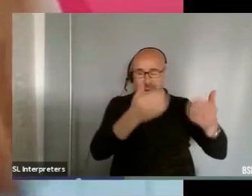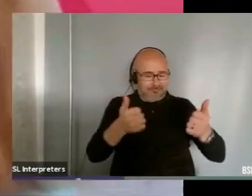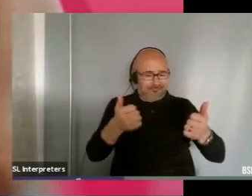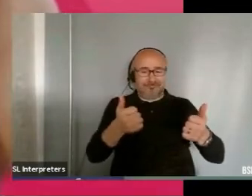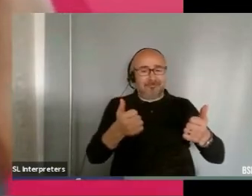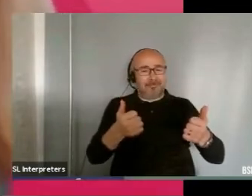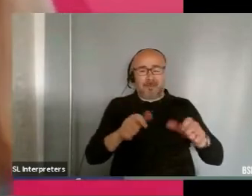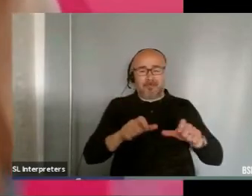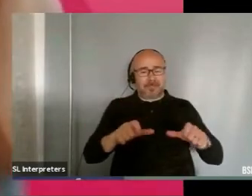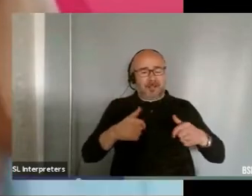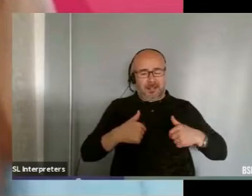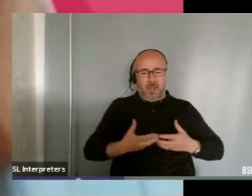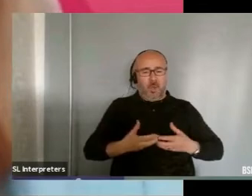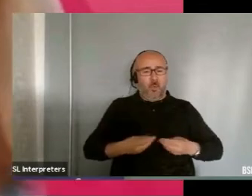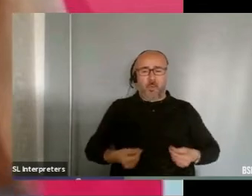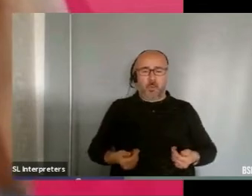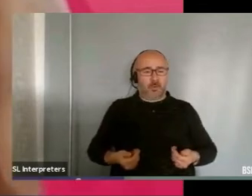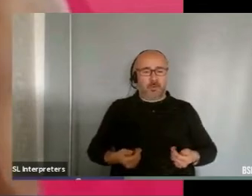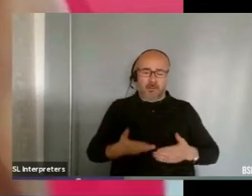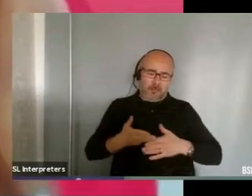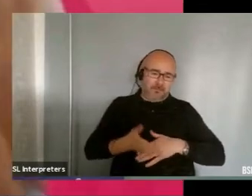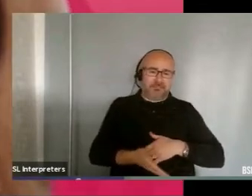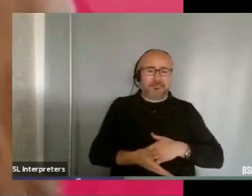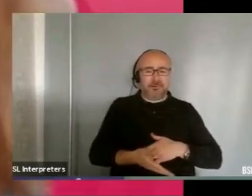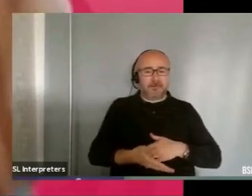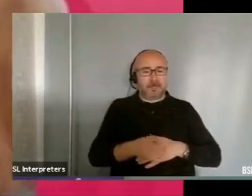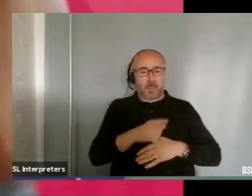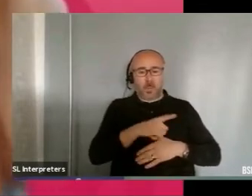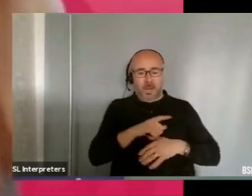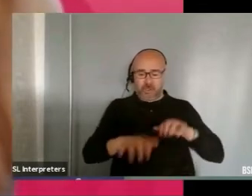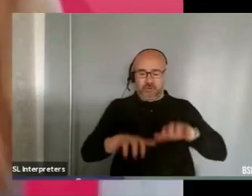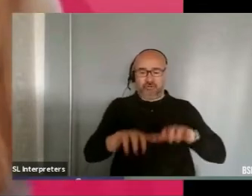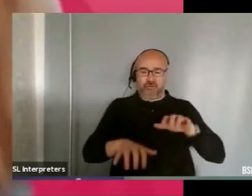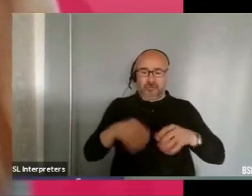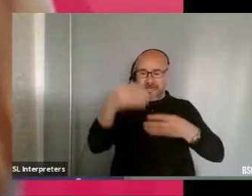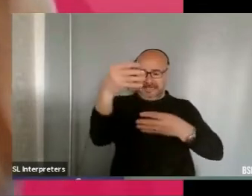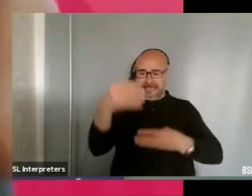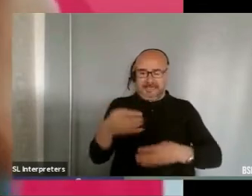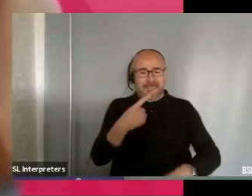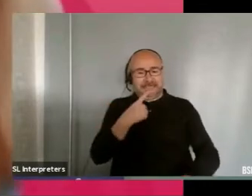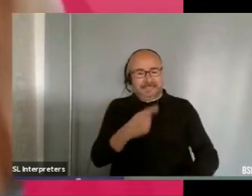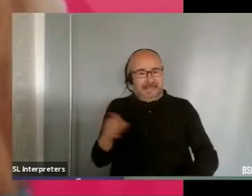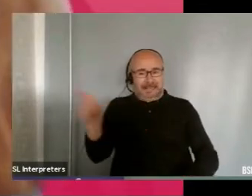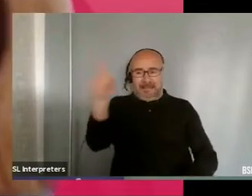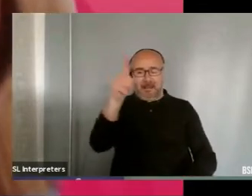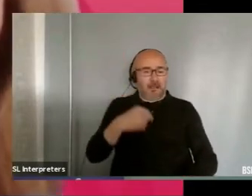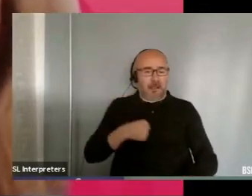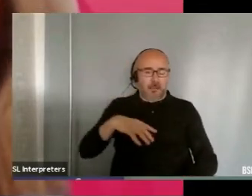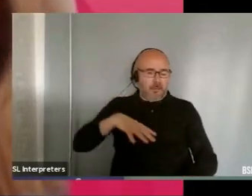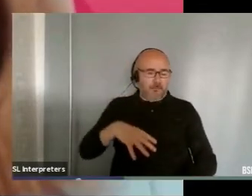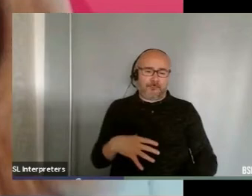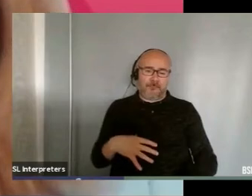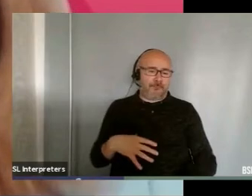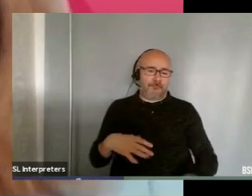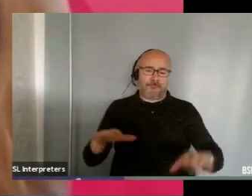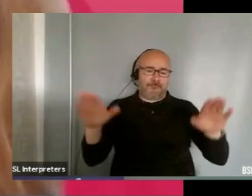disconnect that you talked about, Henry, and people are saying in the chat line, I'm still feeling it, and it's exhausting. So I